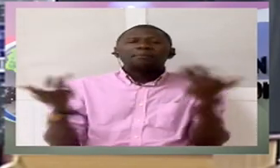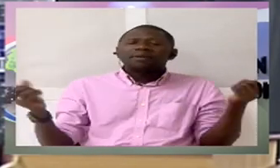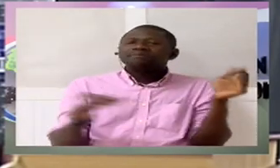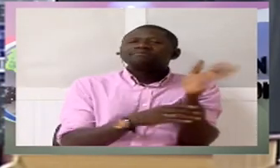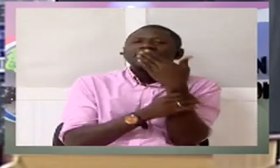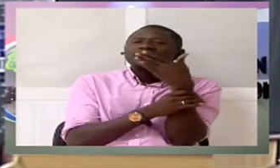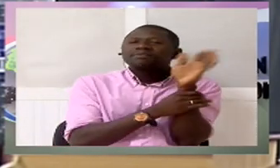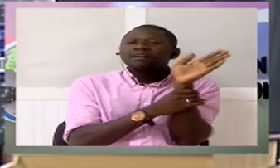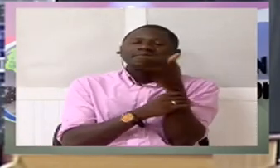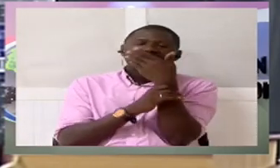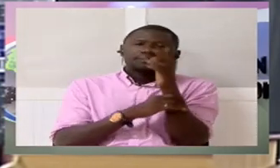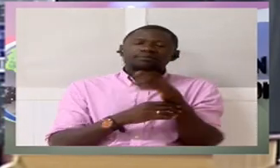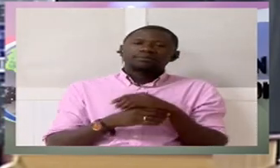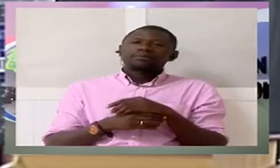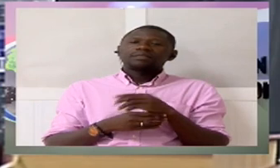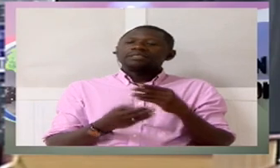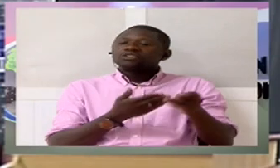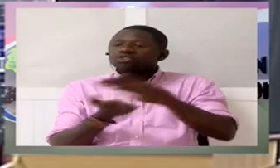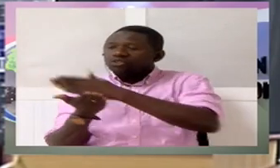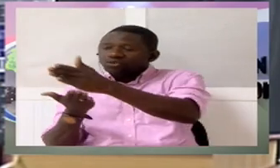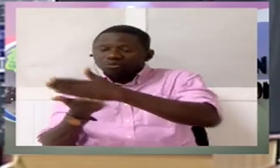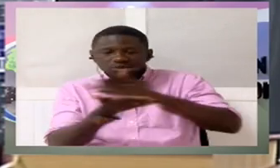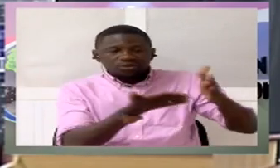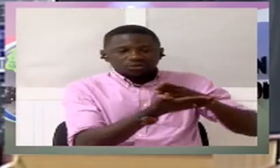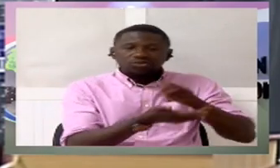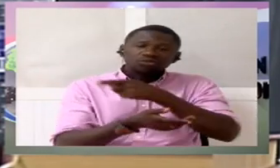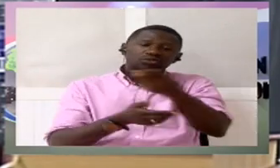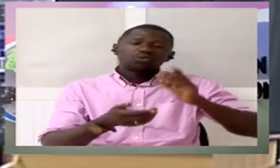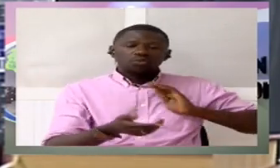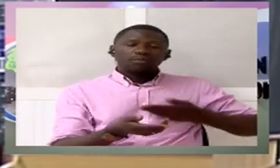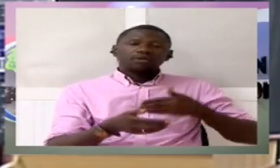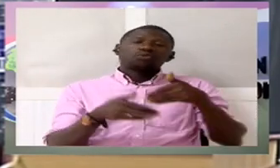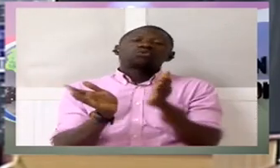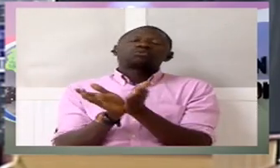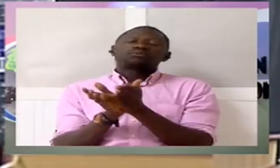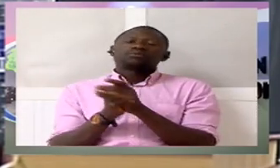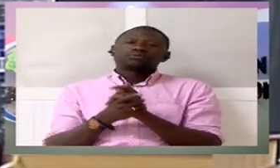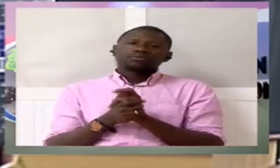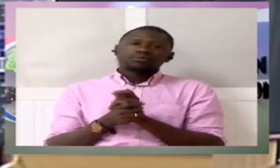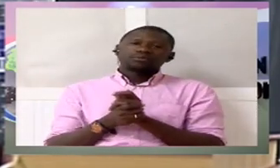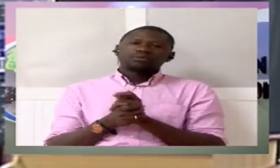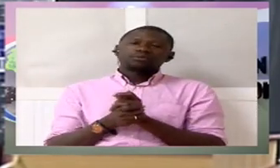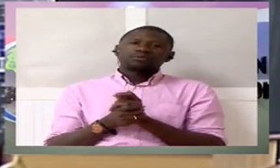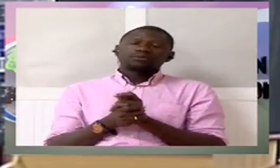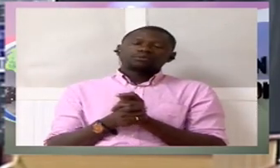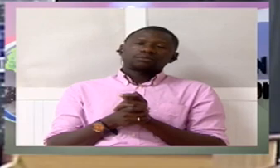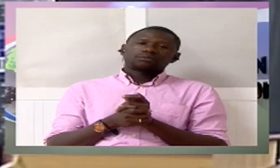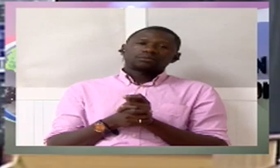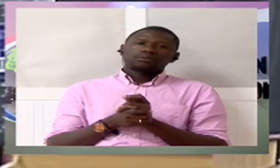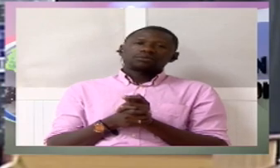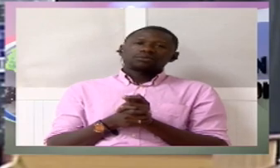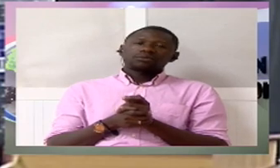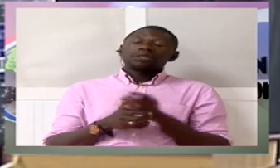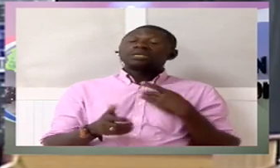a lot of flags out of it. Nga talao musol jema. And I distributed to these women. Saying, biringe biraka na lunga me anyan takata meeting oke